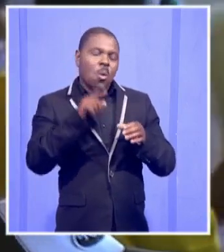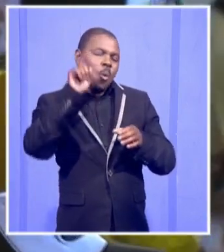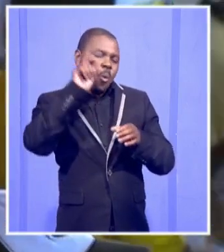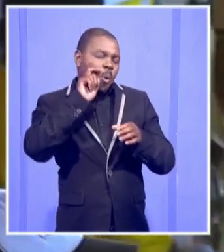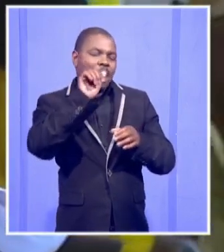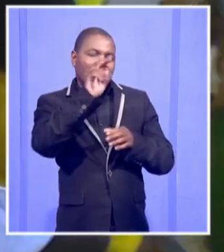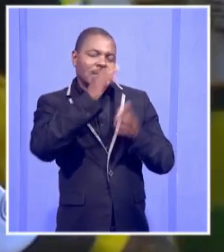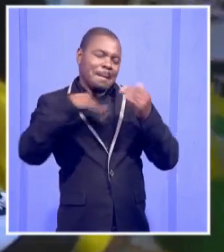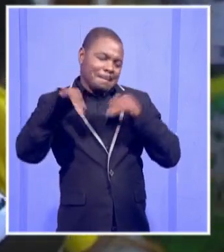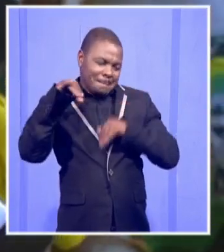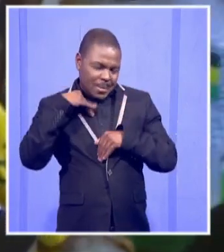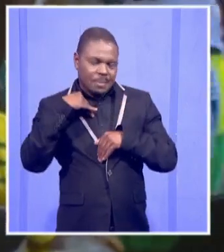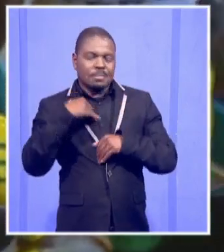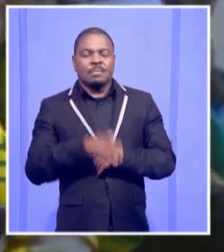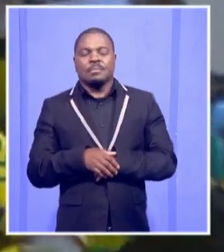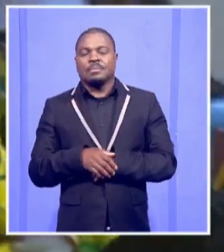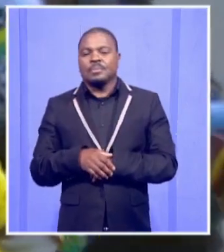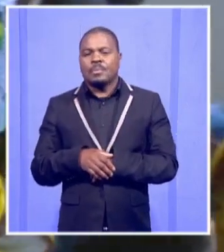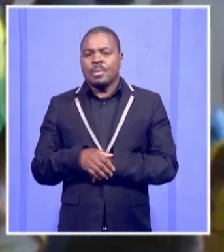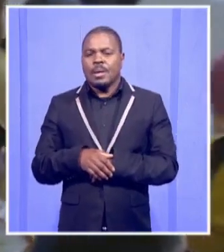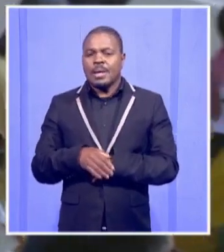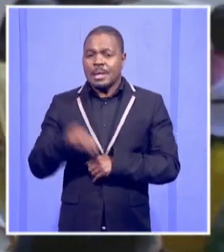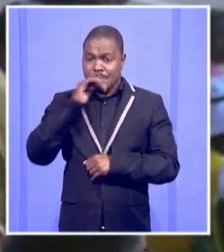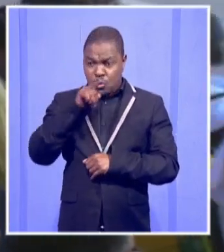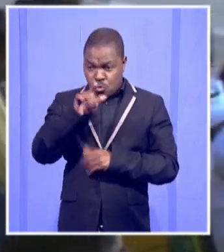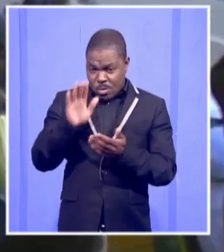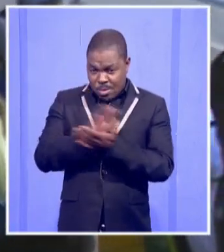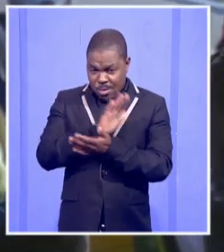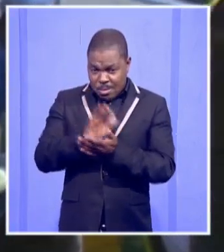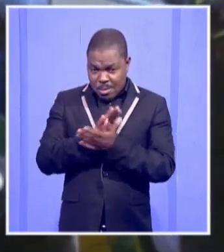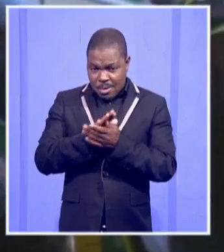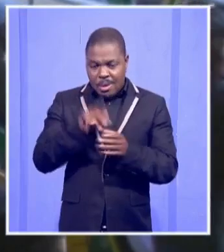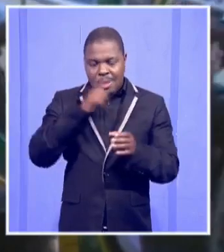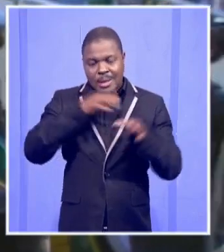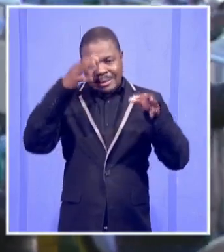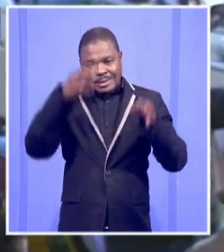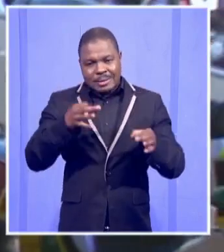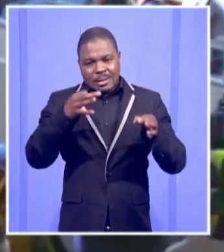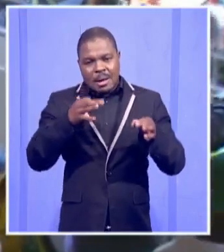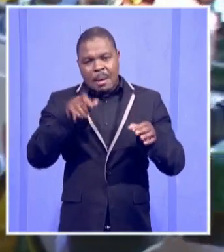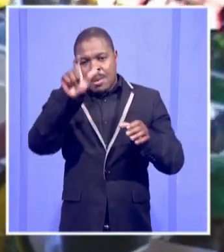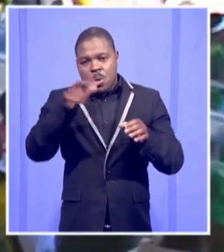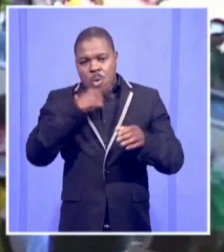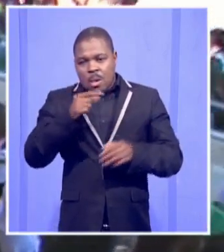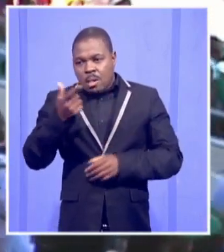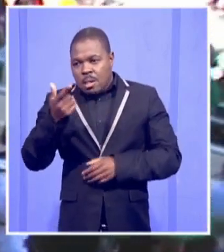sikhule seyathi yona nyako. So kusho ukuthi ujabulile nge-step aside resolution ke?